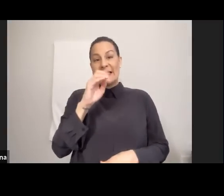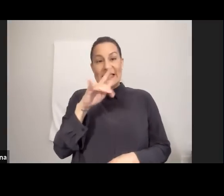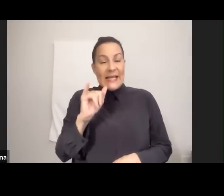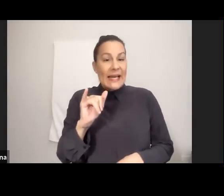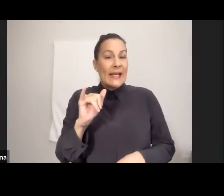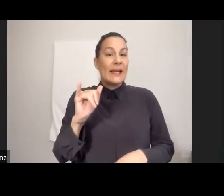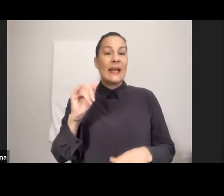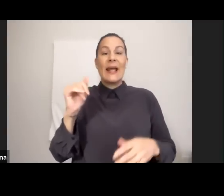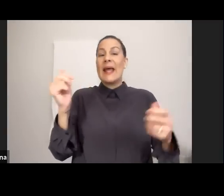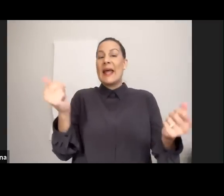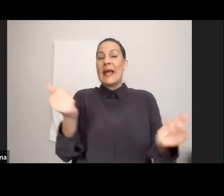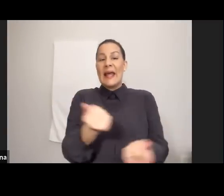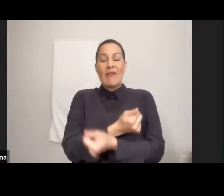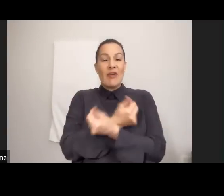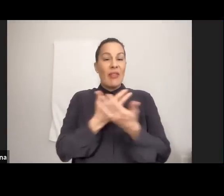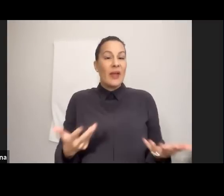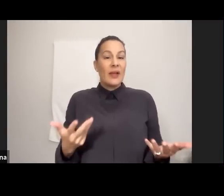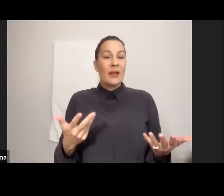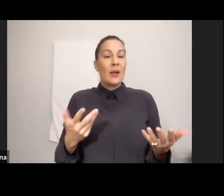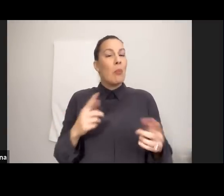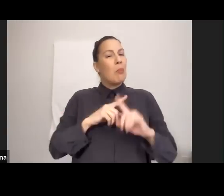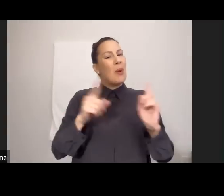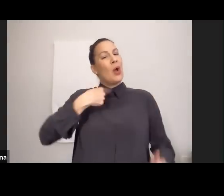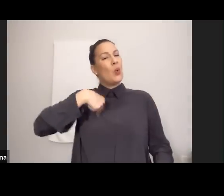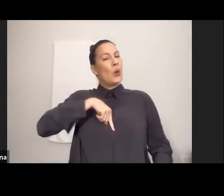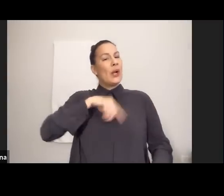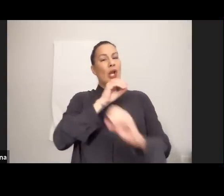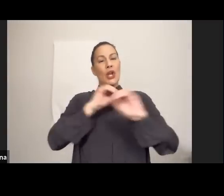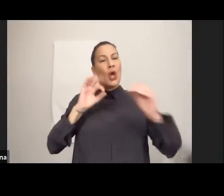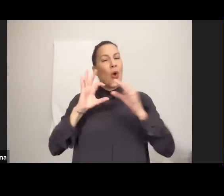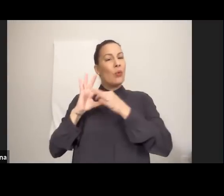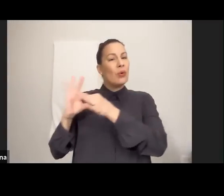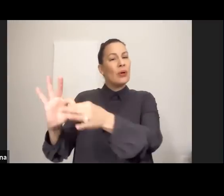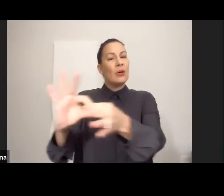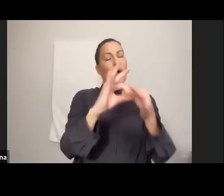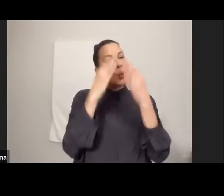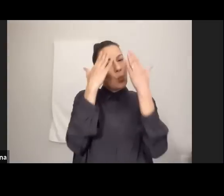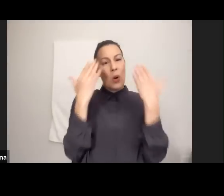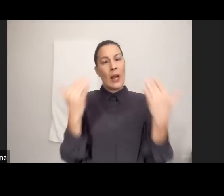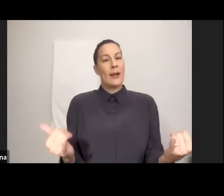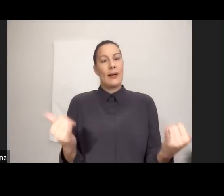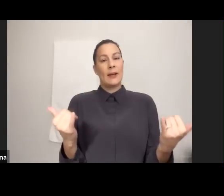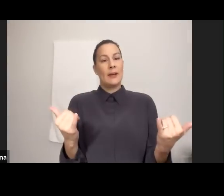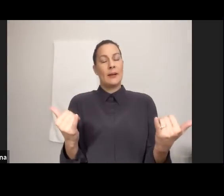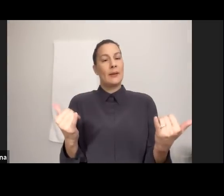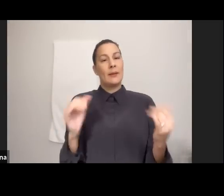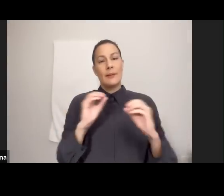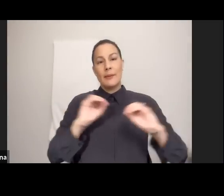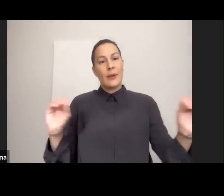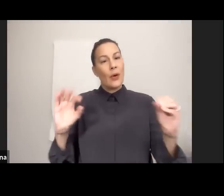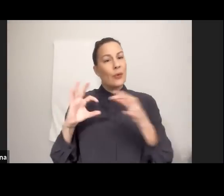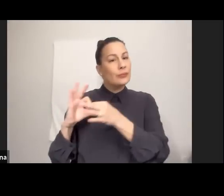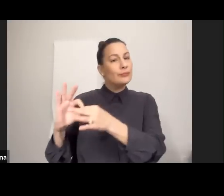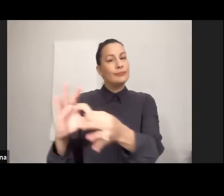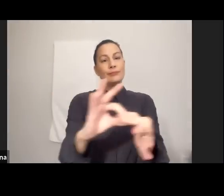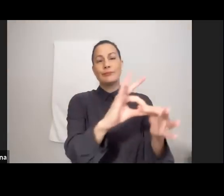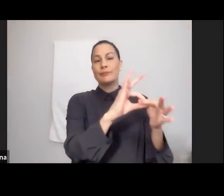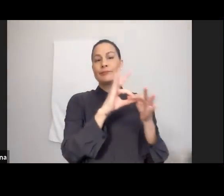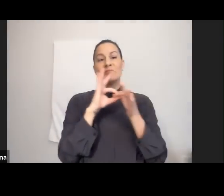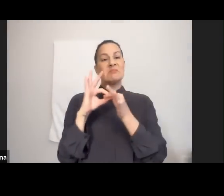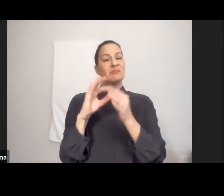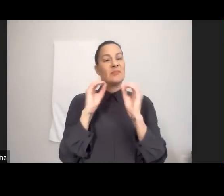no unity? There's no unity with our own community. There's no unity. There's no unity. There's no